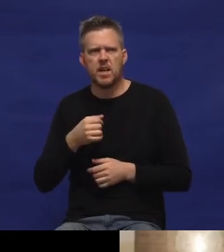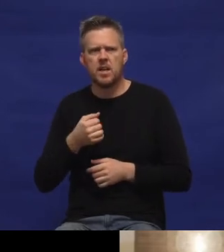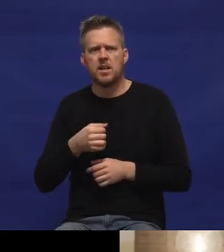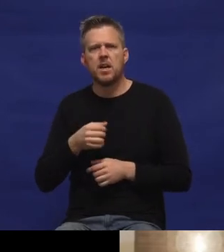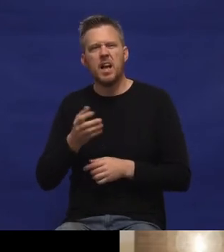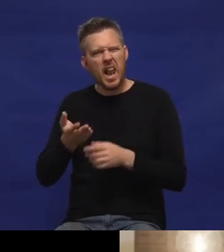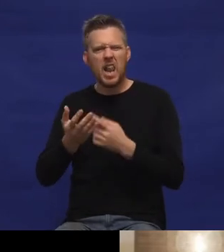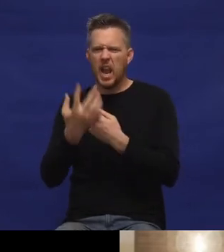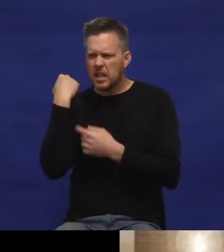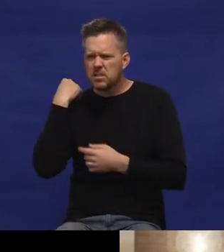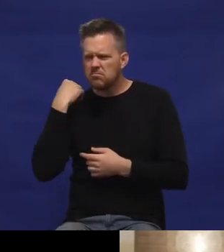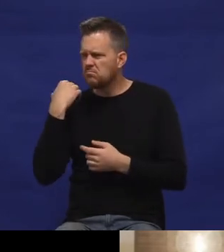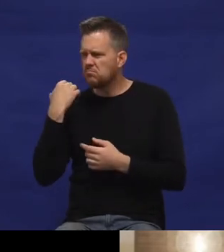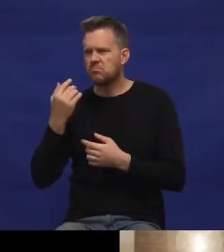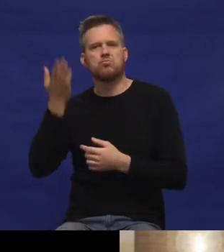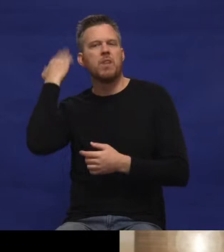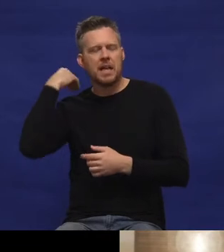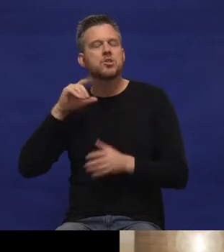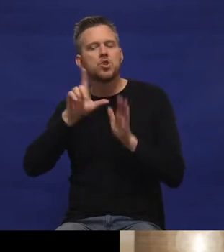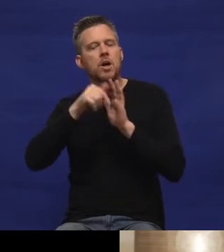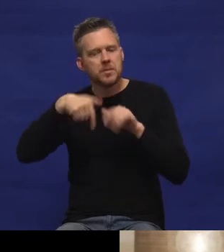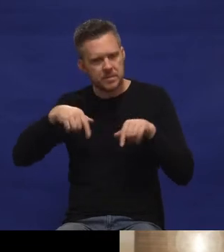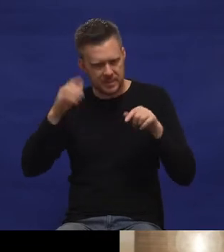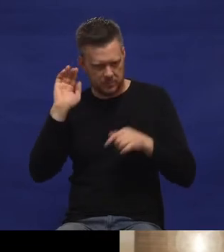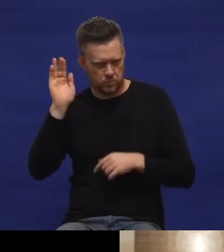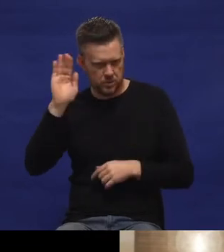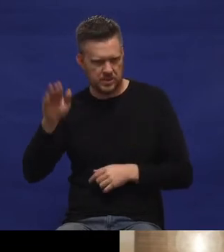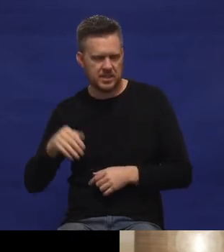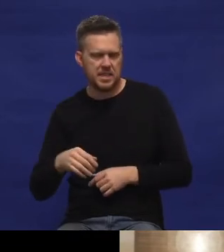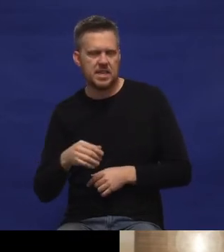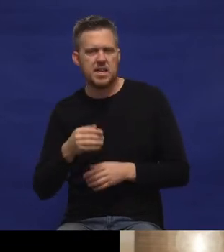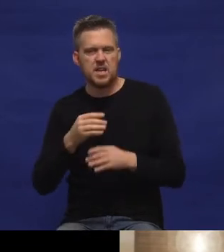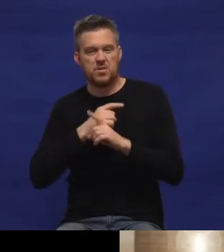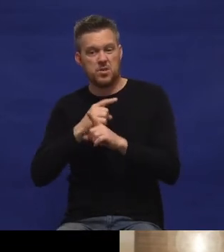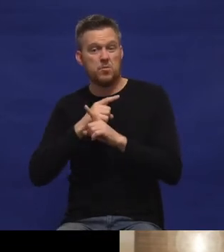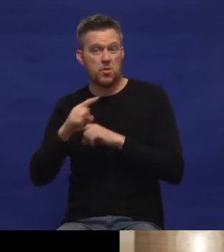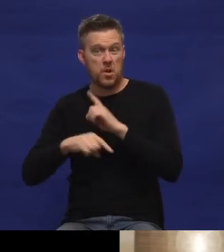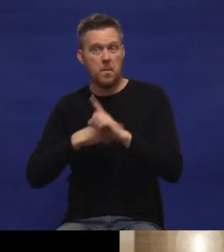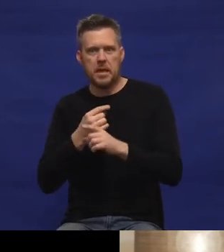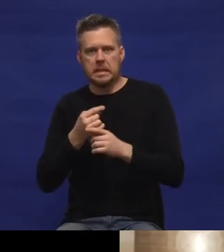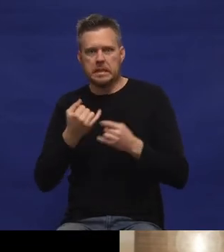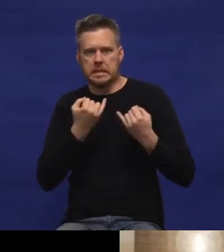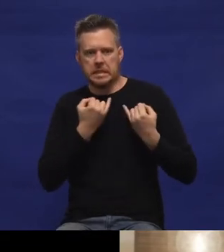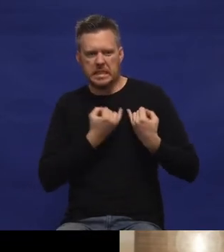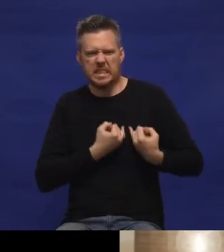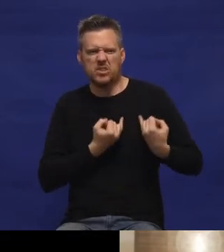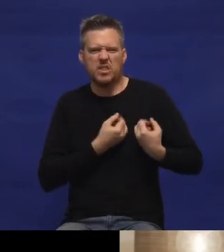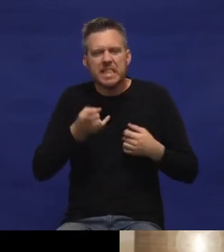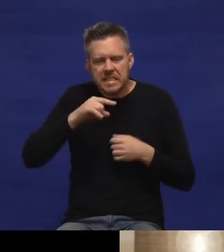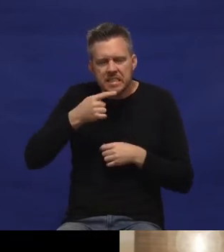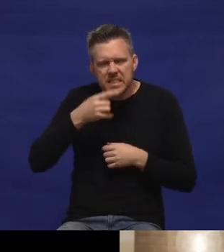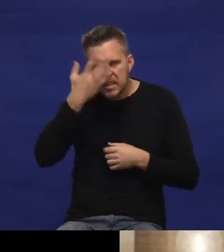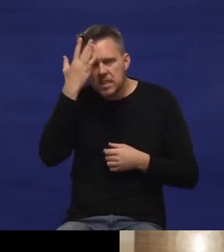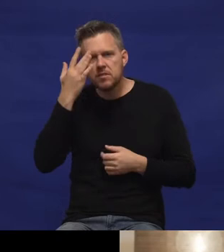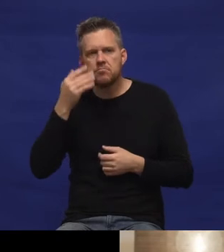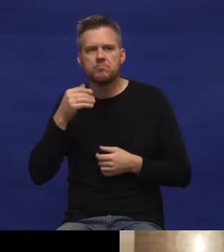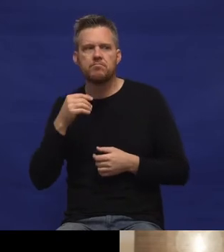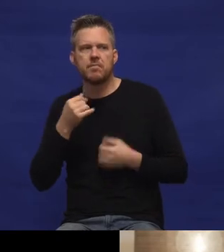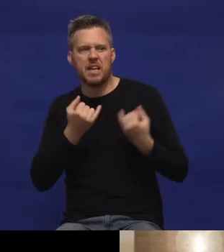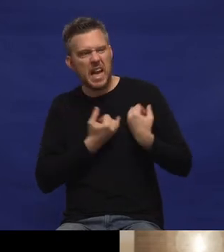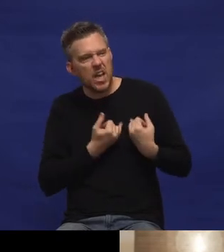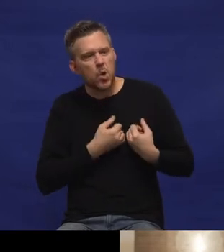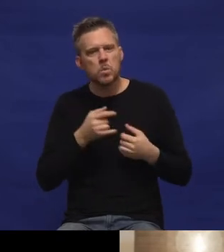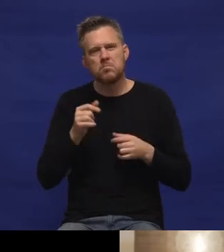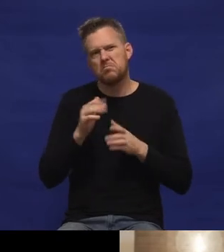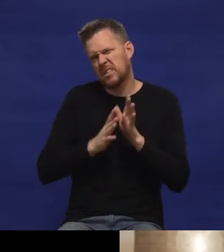about shame. We talked about the difference between guilt and shame. Guilt being you feel bad for what you've done, but shame is where you feel bad for